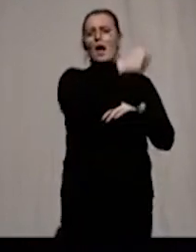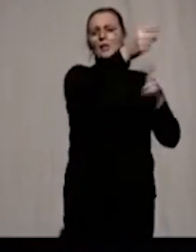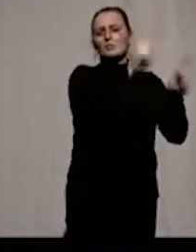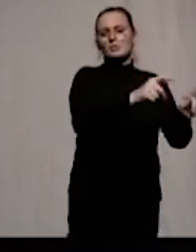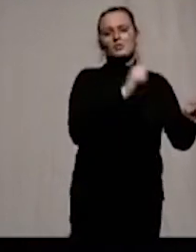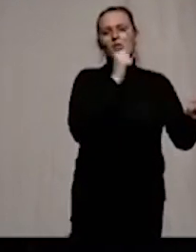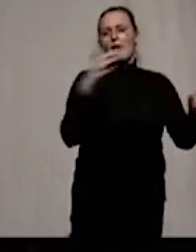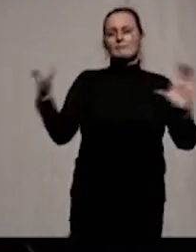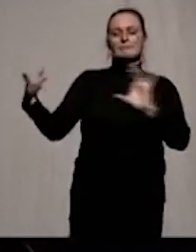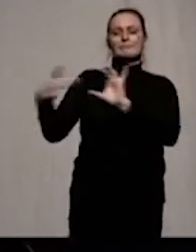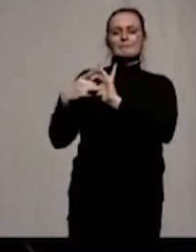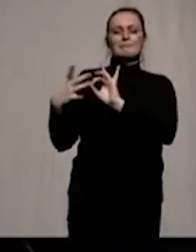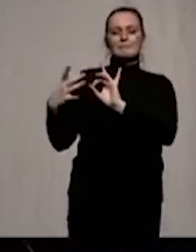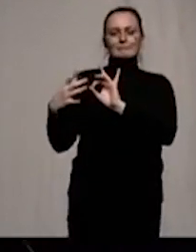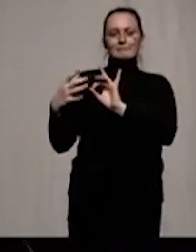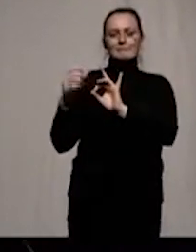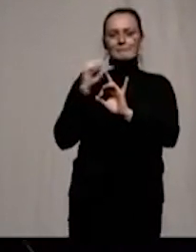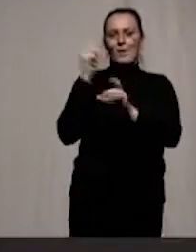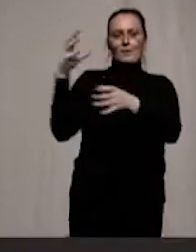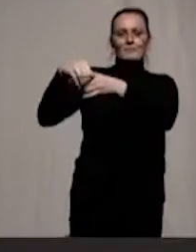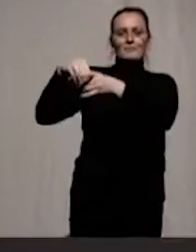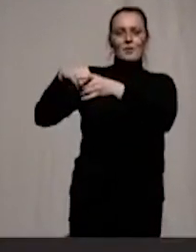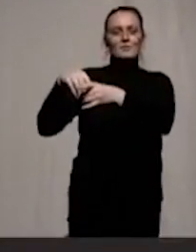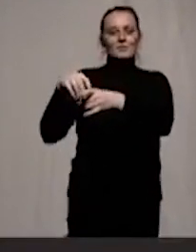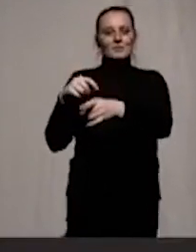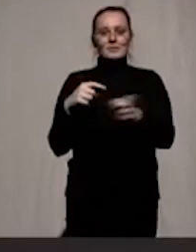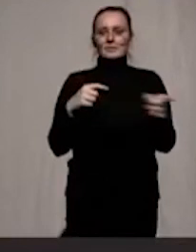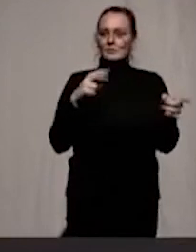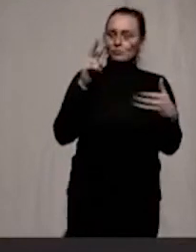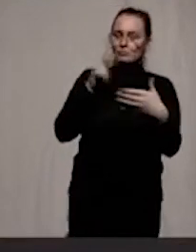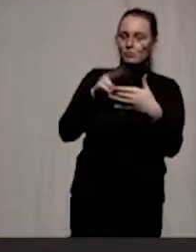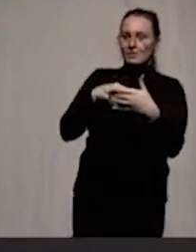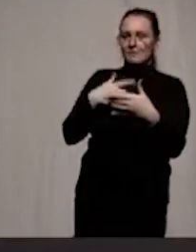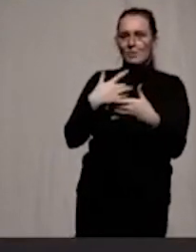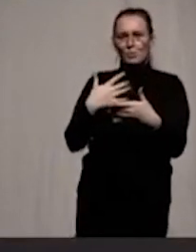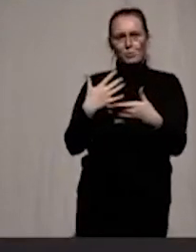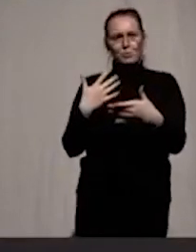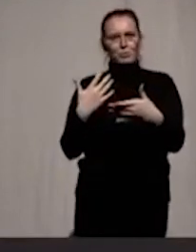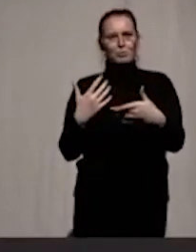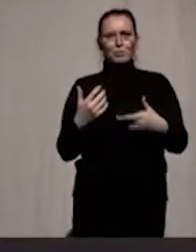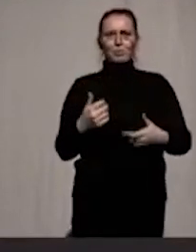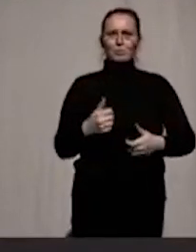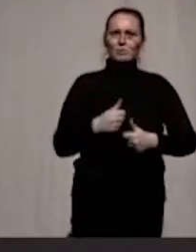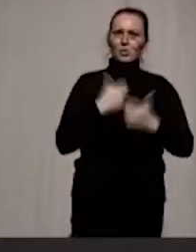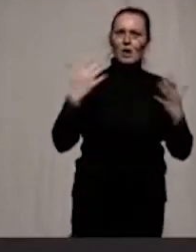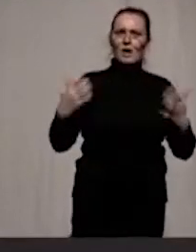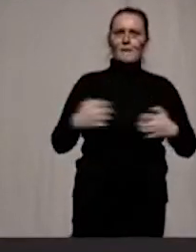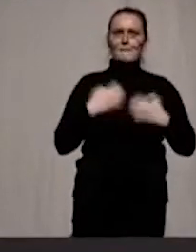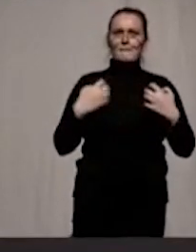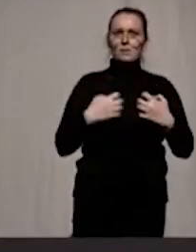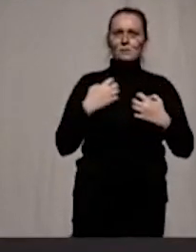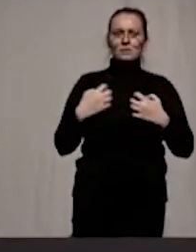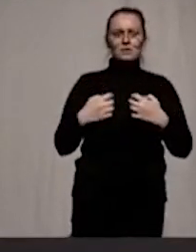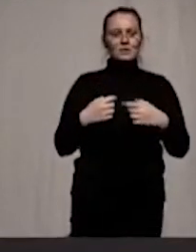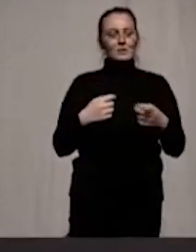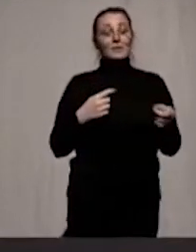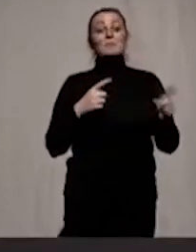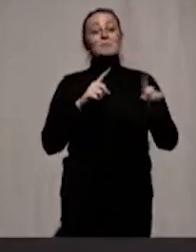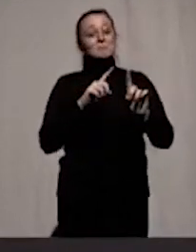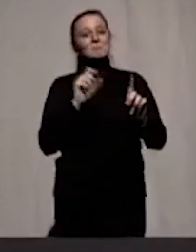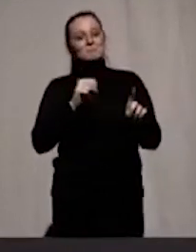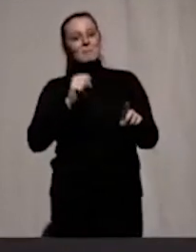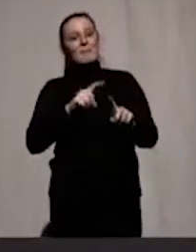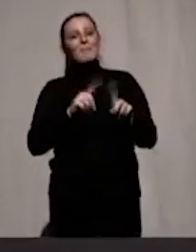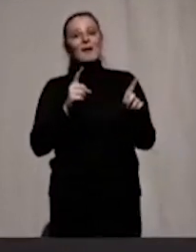listen to this. And by the end of it, they were like, whoa, that was a lot. And I was like, yeah, but you know what? I don't feel mad anymore. So take home